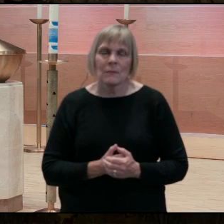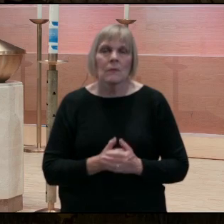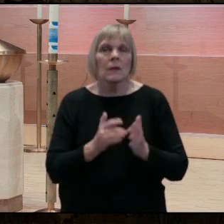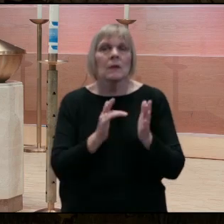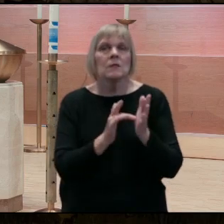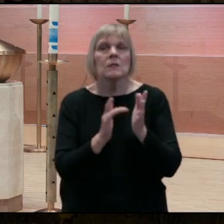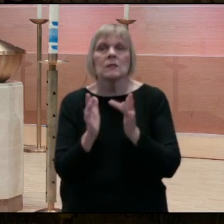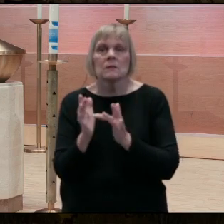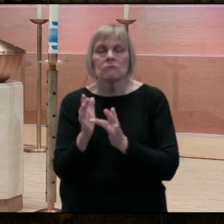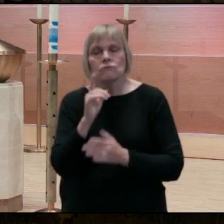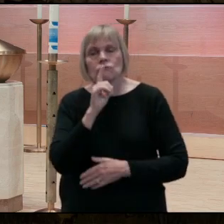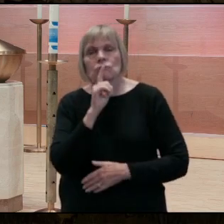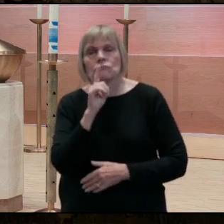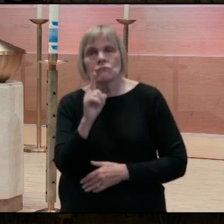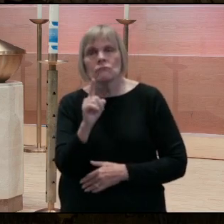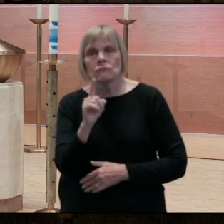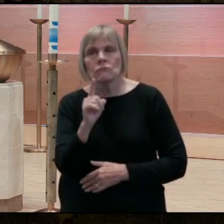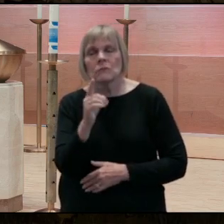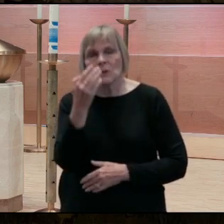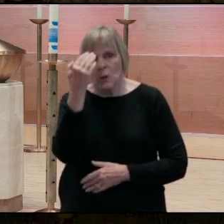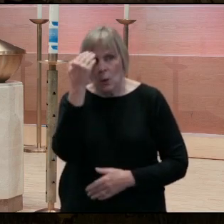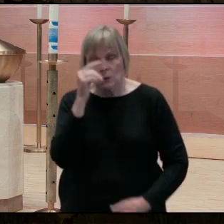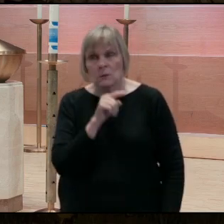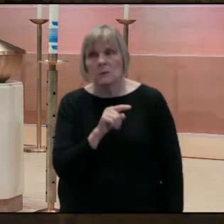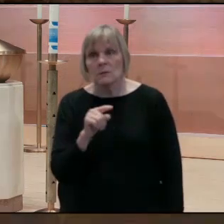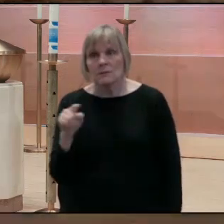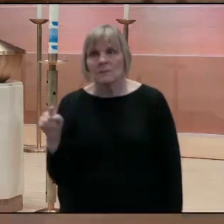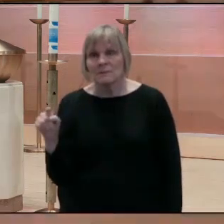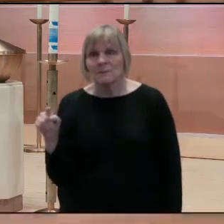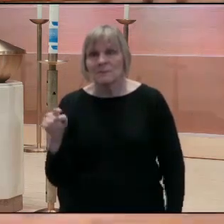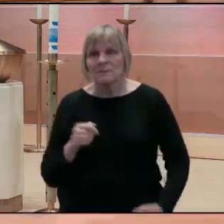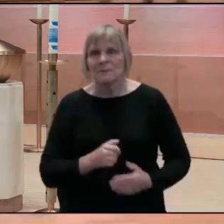Jesus really knows you.